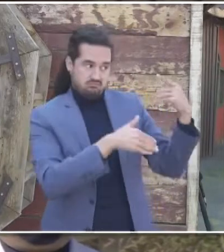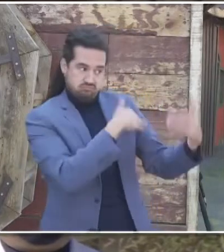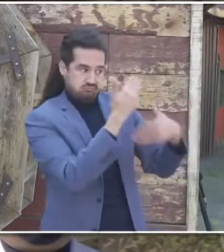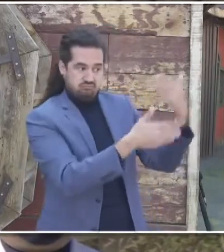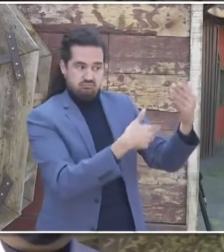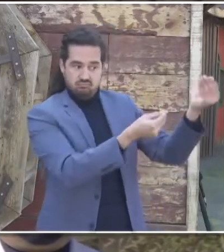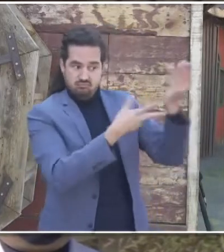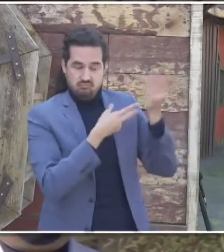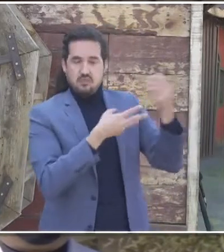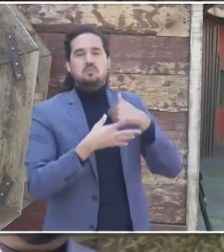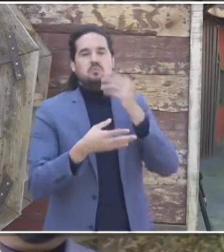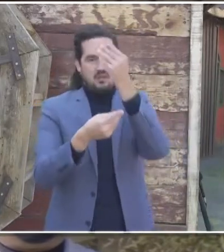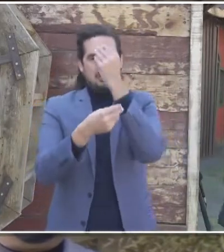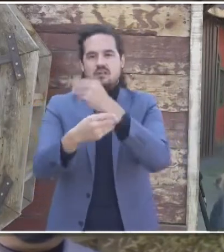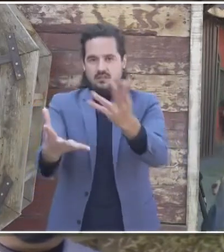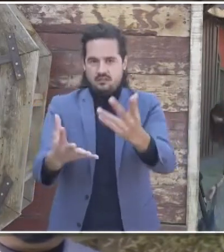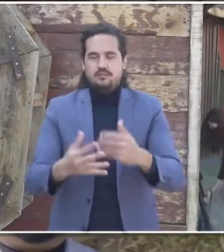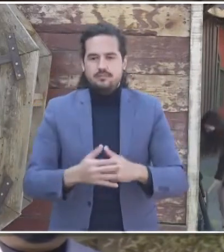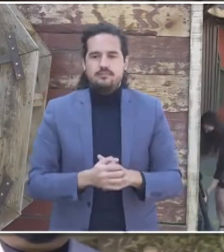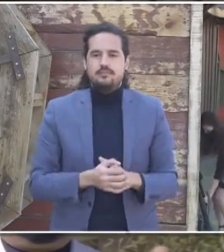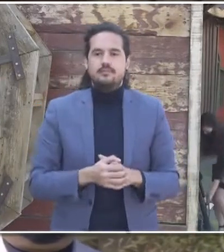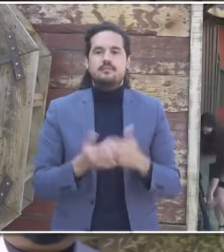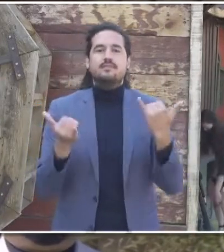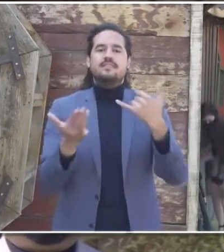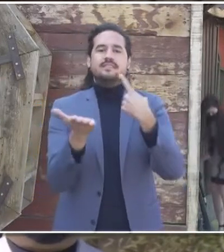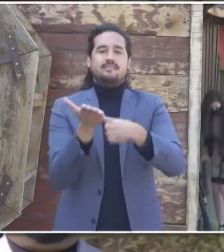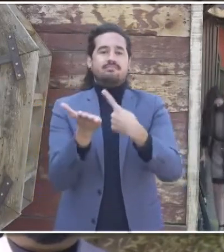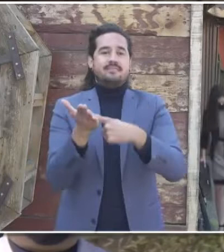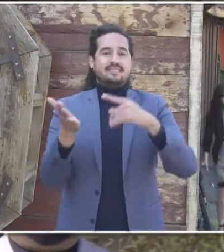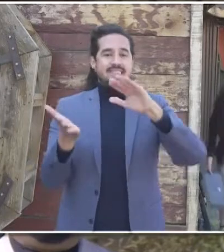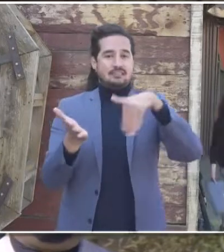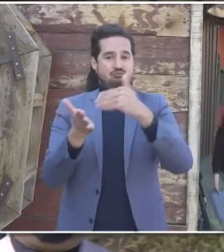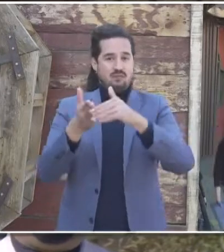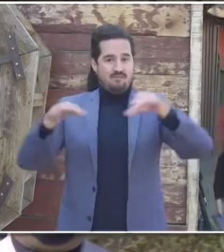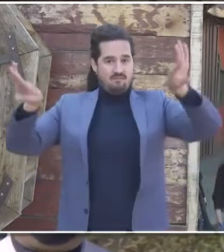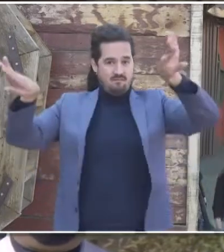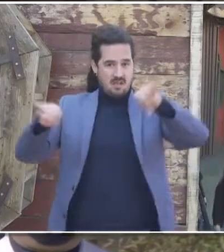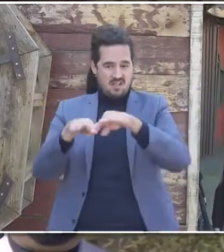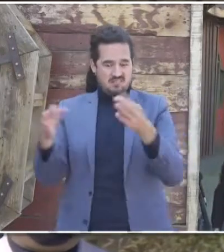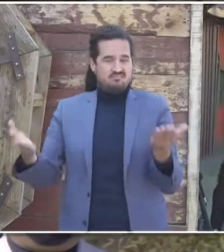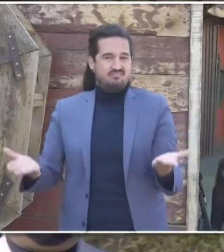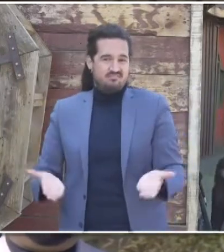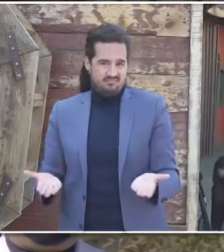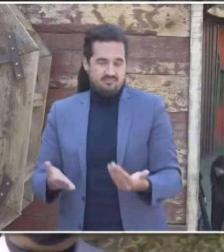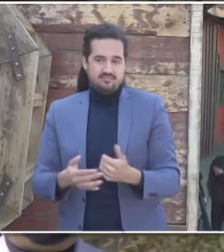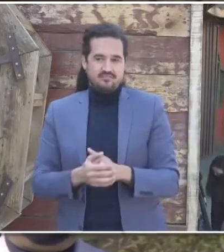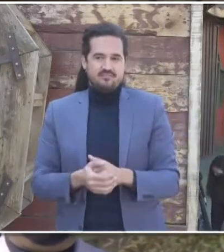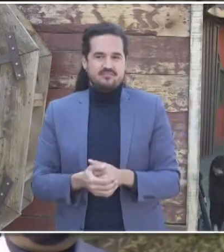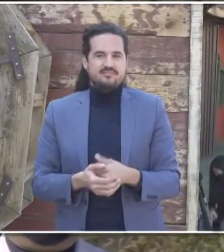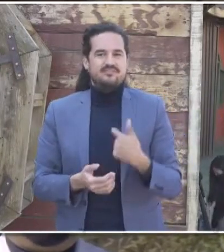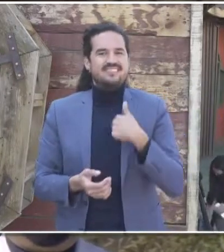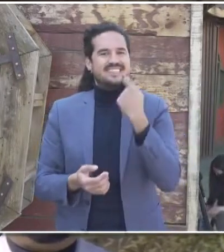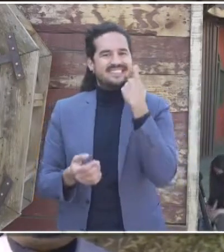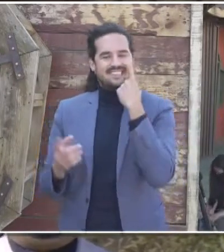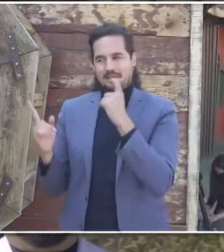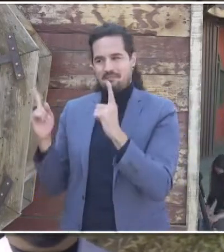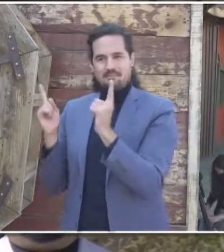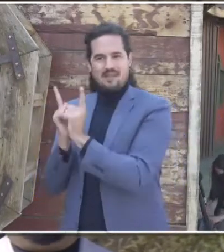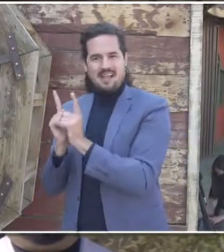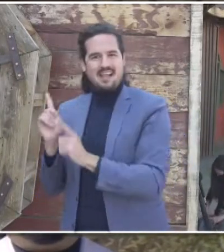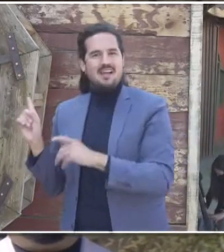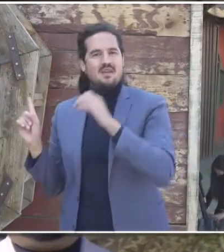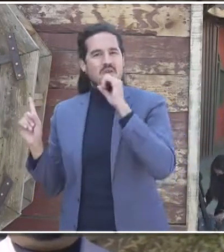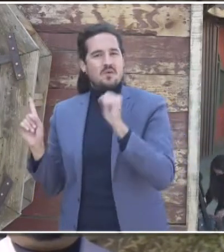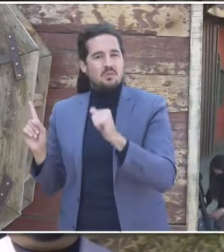where we are. I just had the privilege of meeting an 85-year-old former farm worker. She just received her 2nd